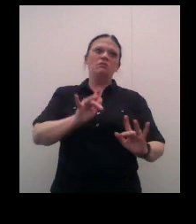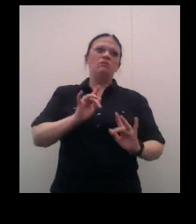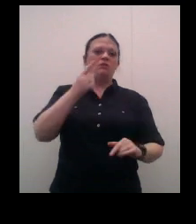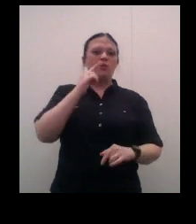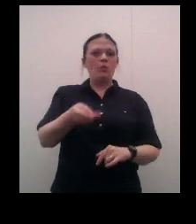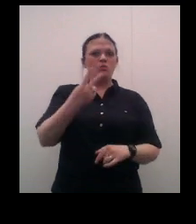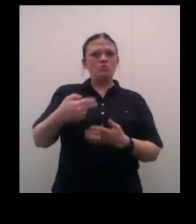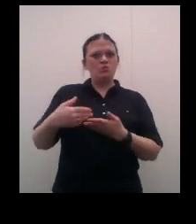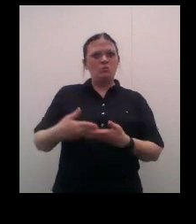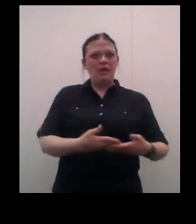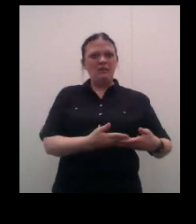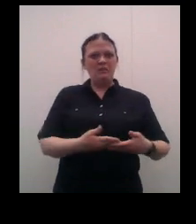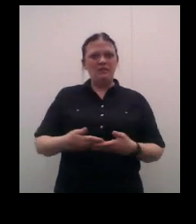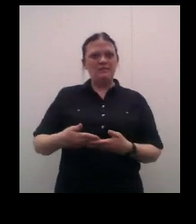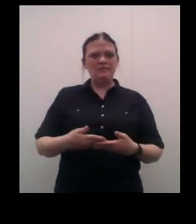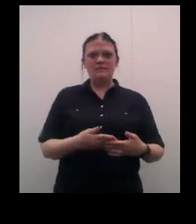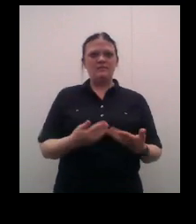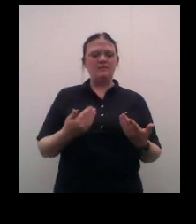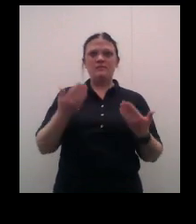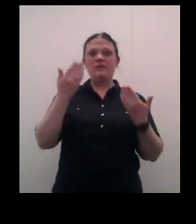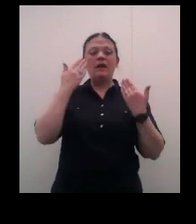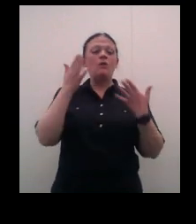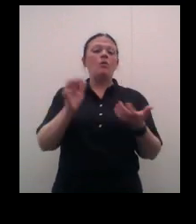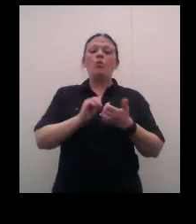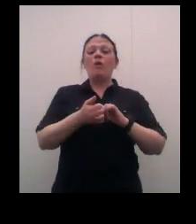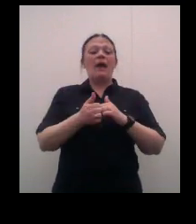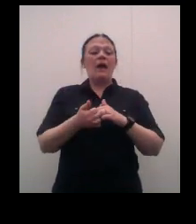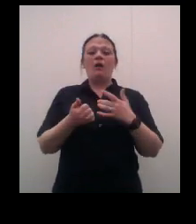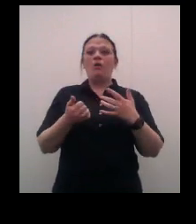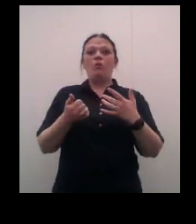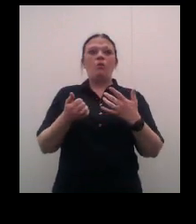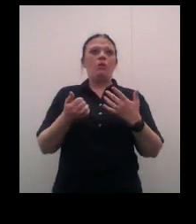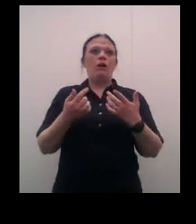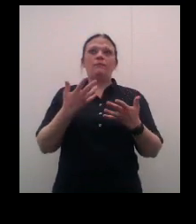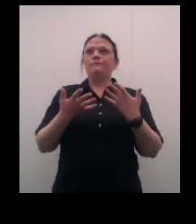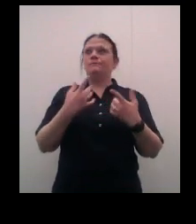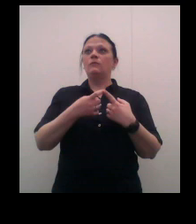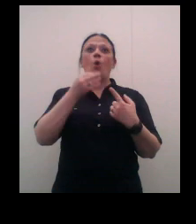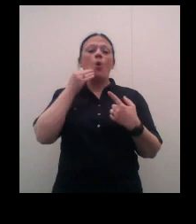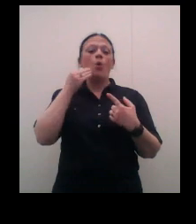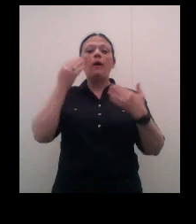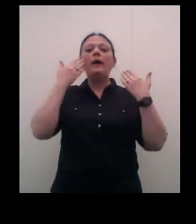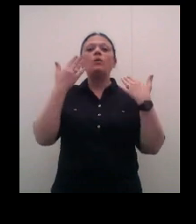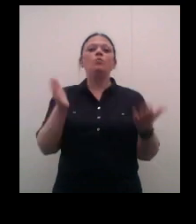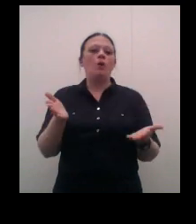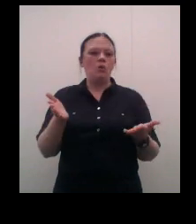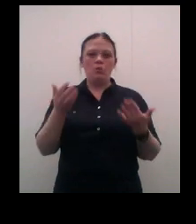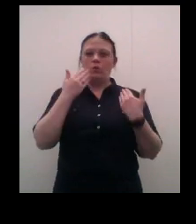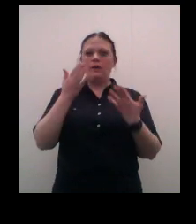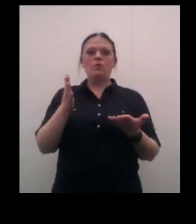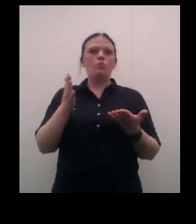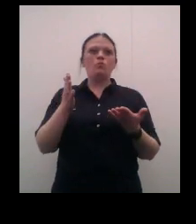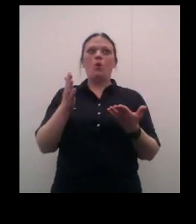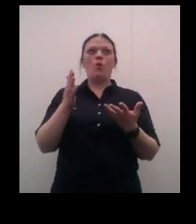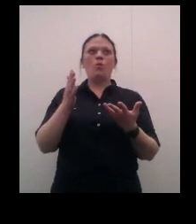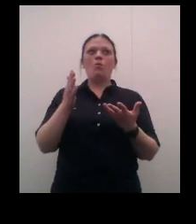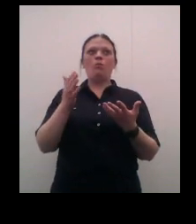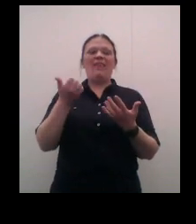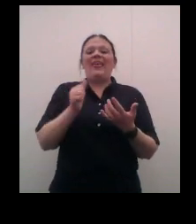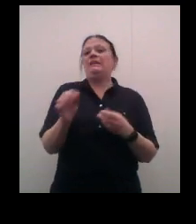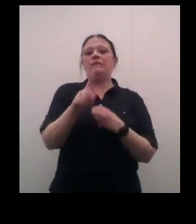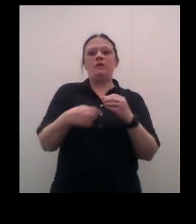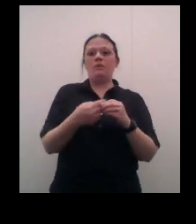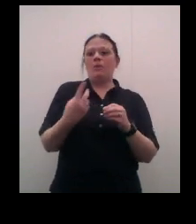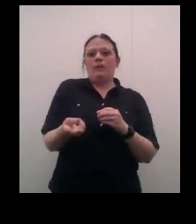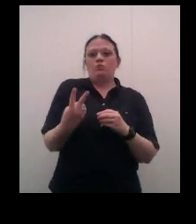infants. I don't know how they would have contracted it. It could have contracted at home. We don't know. I don't know enough about or truthfully anything about those cases